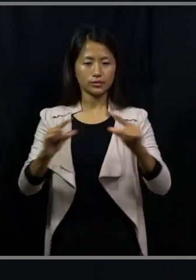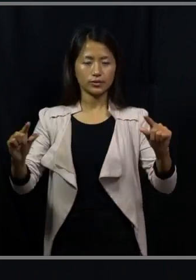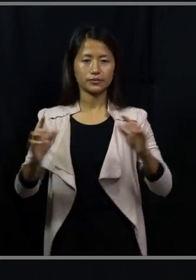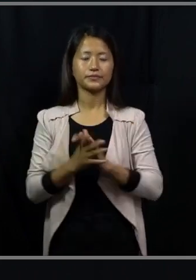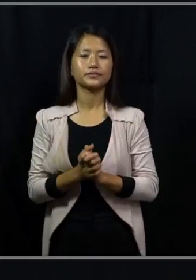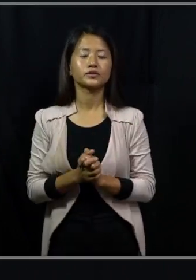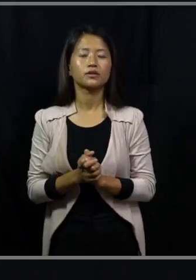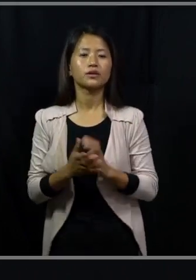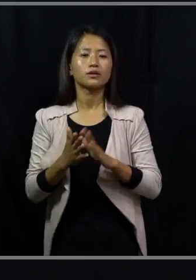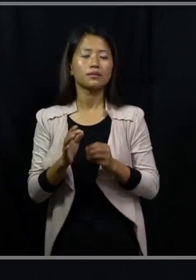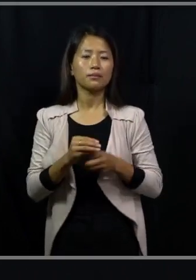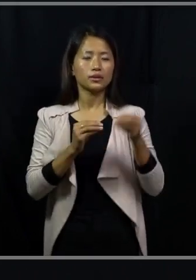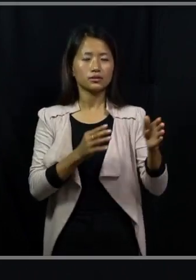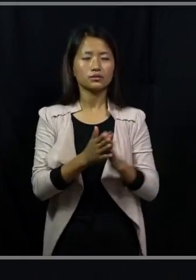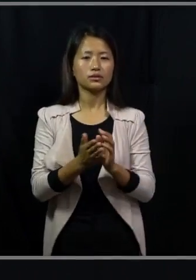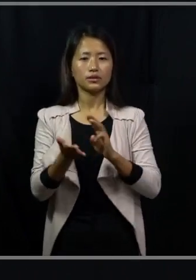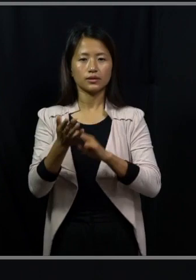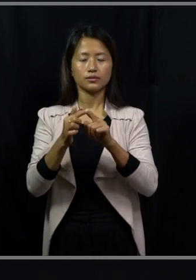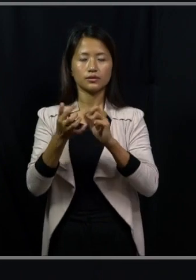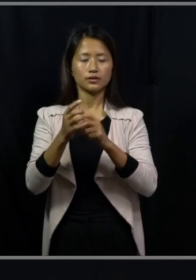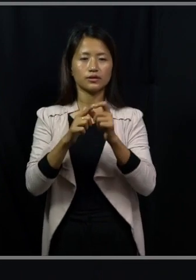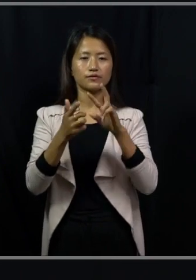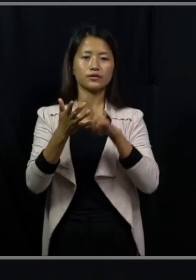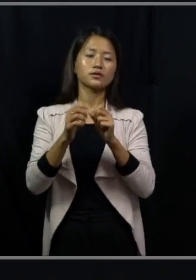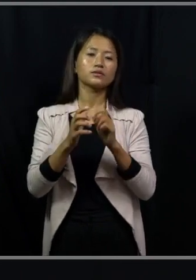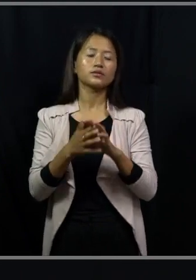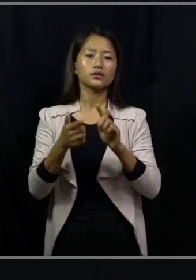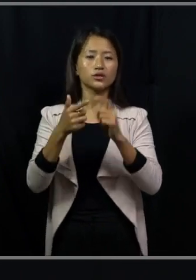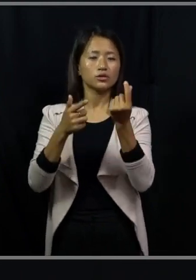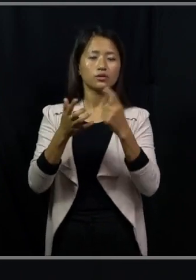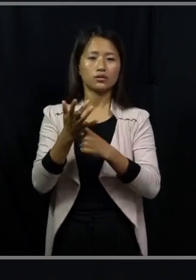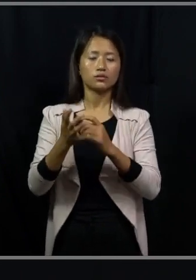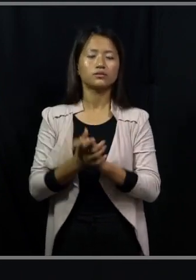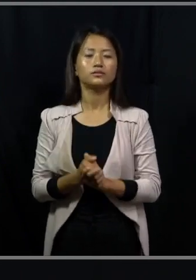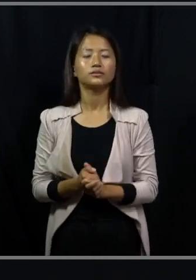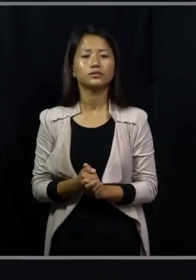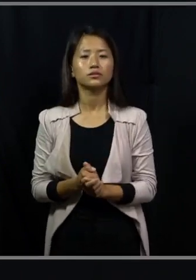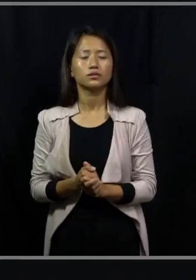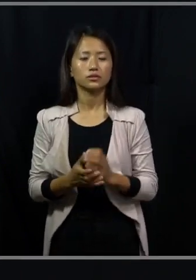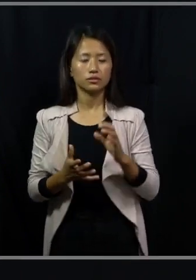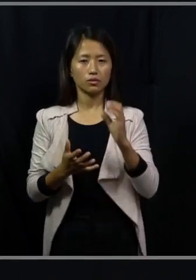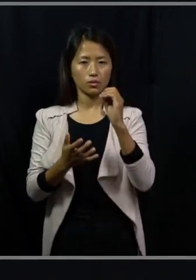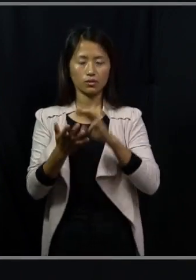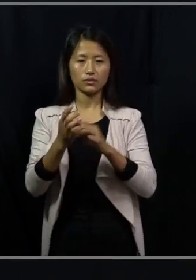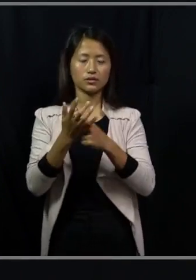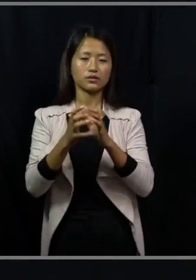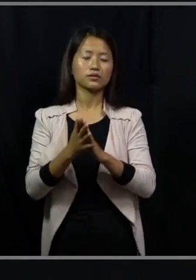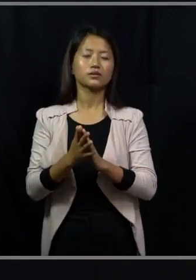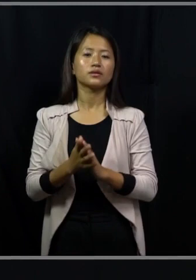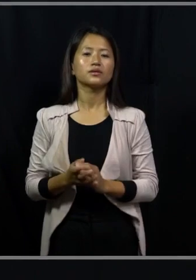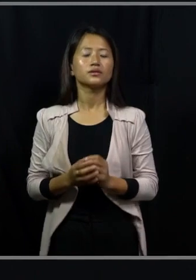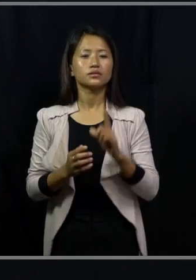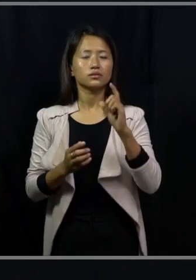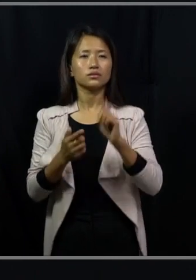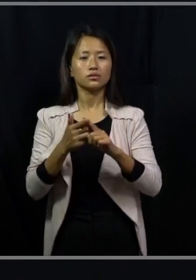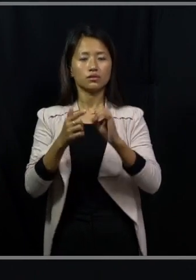and to the Islamic Empire and to medieval Europe. And not only that, the occurrences of the solar and the